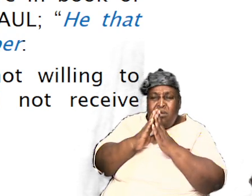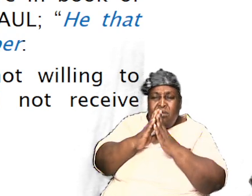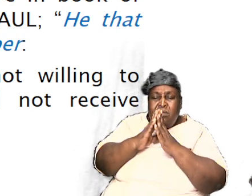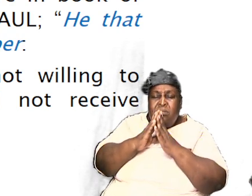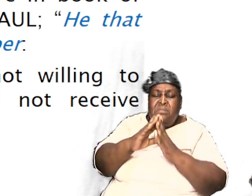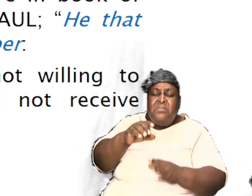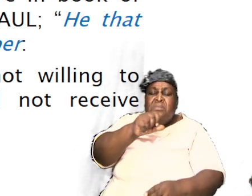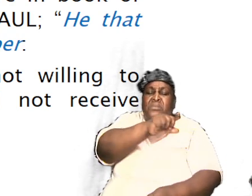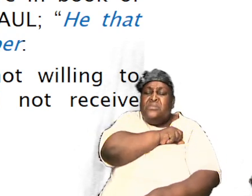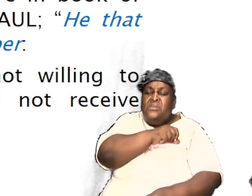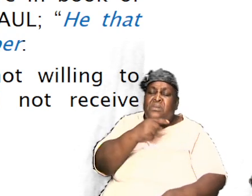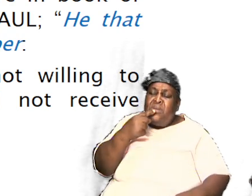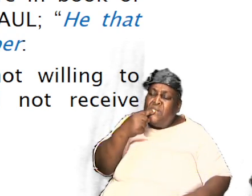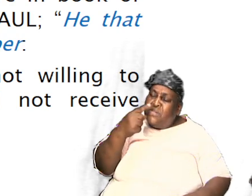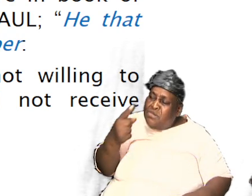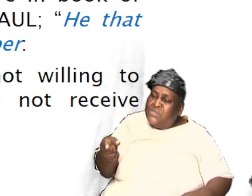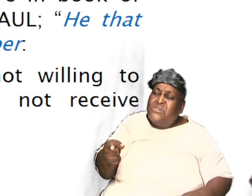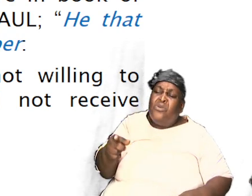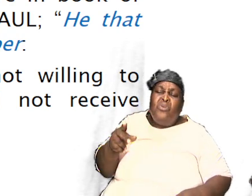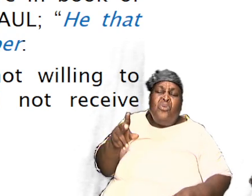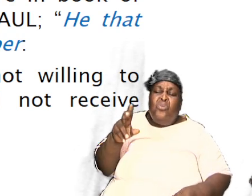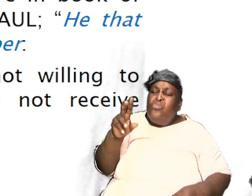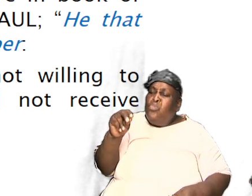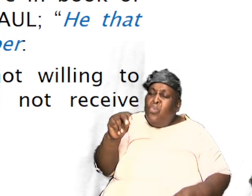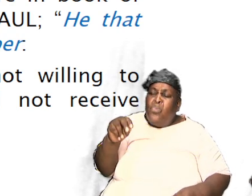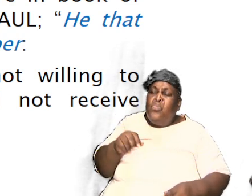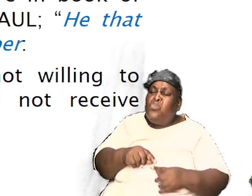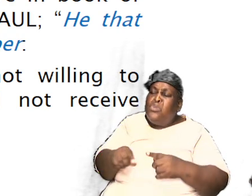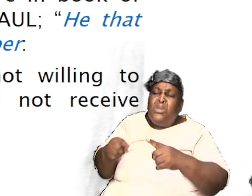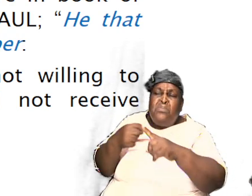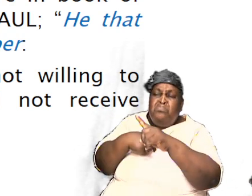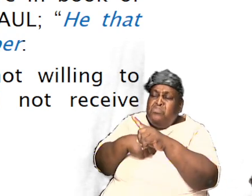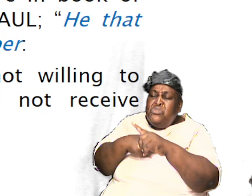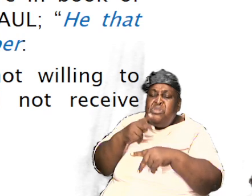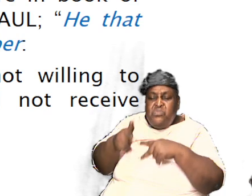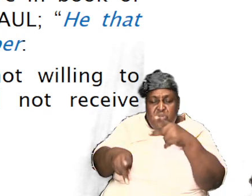He that covereth his sin shall not prosper. Anytime you find